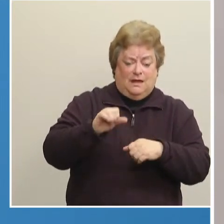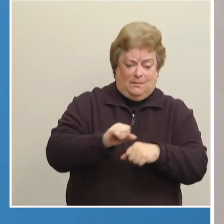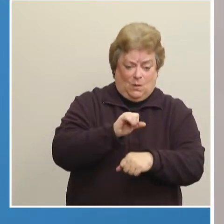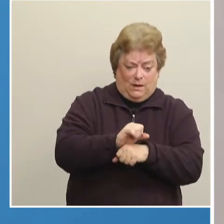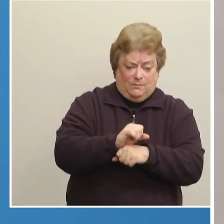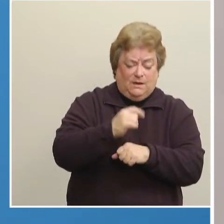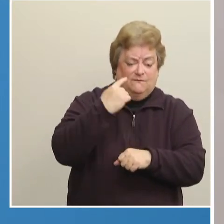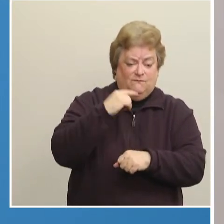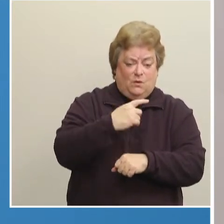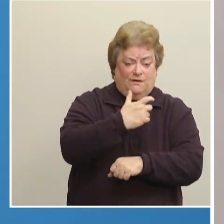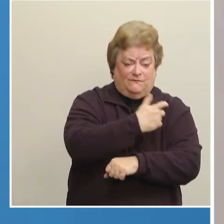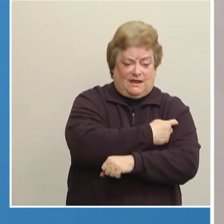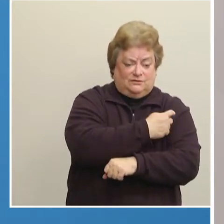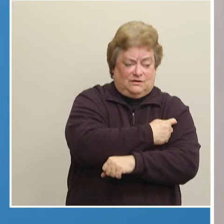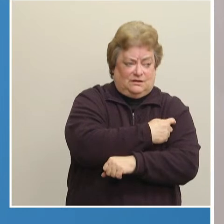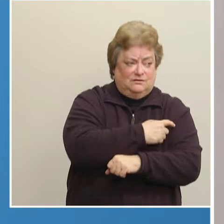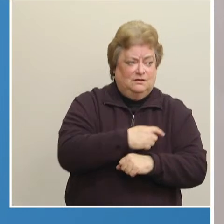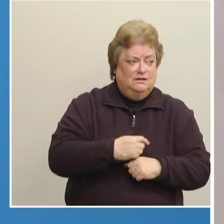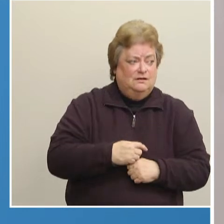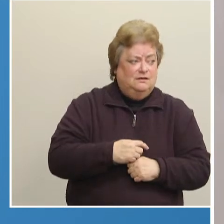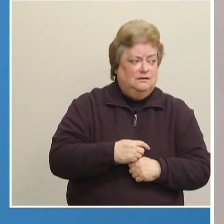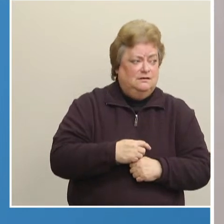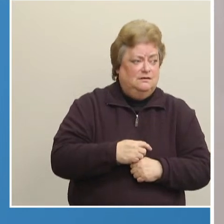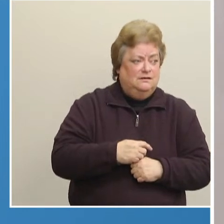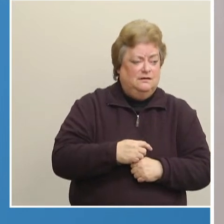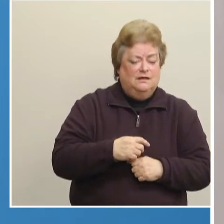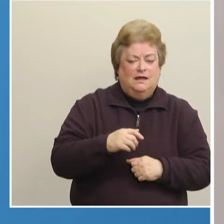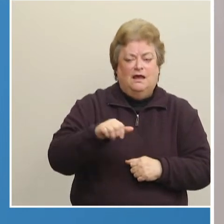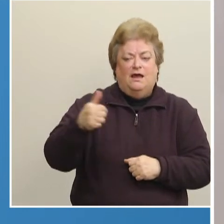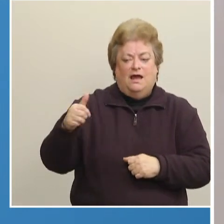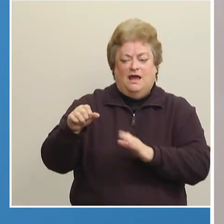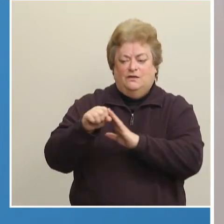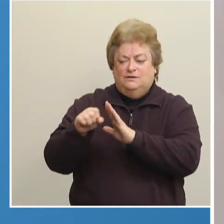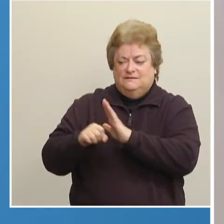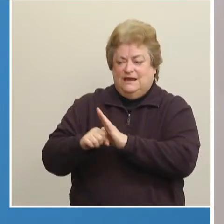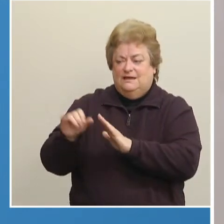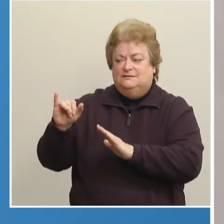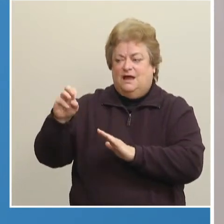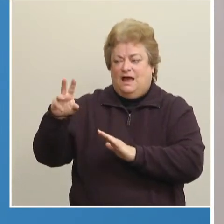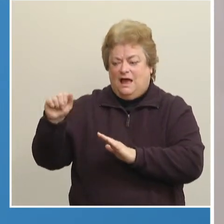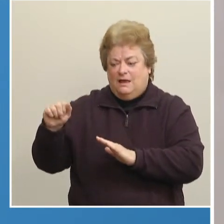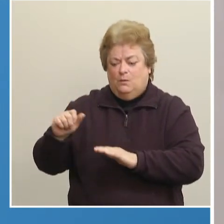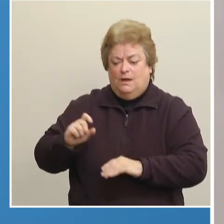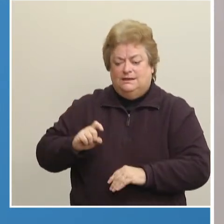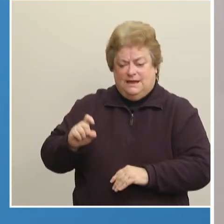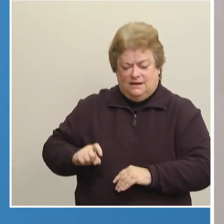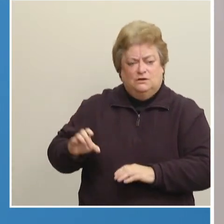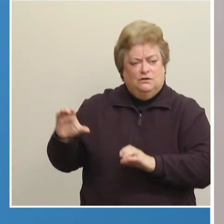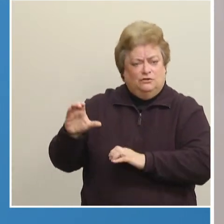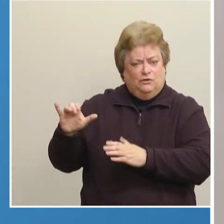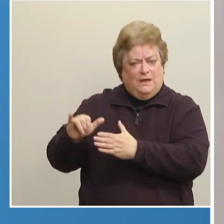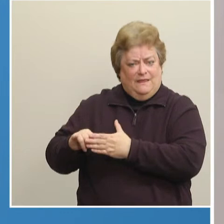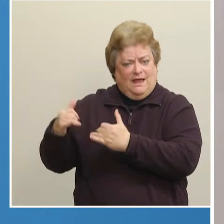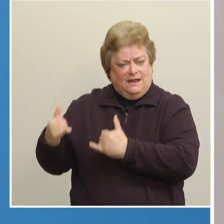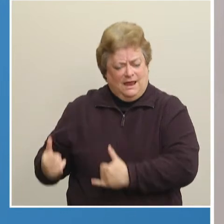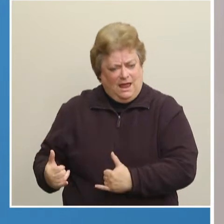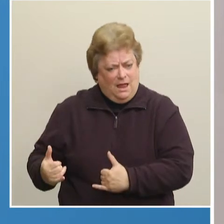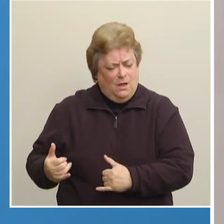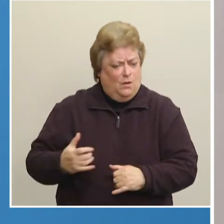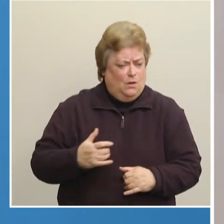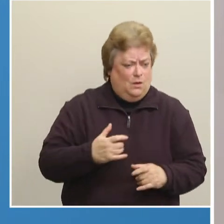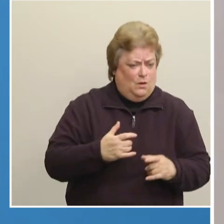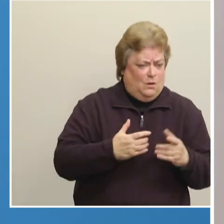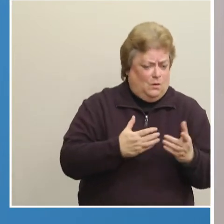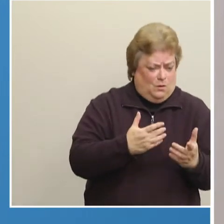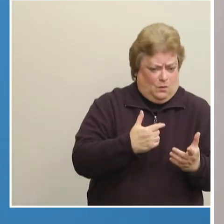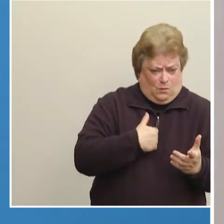states, including neighboring Iowa and other states like Texas, are getting to that point now. Is that a few